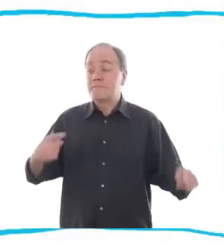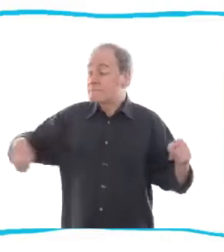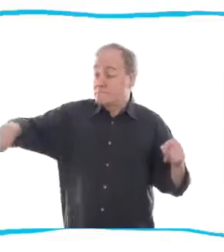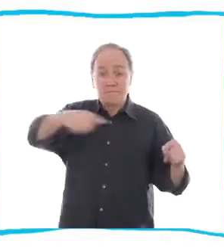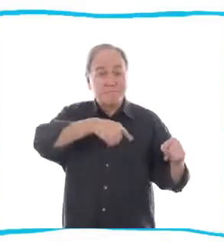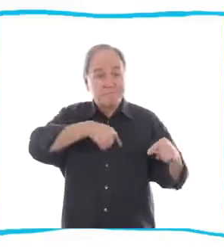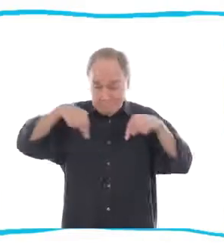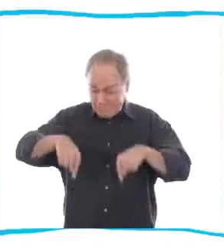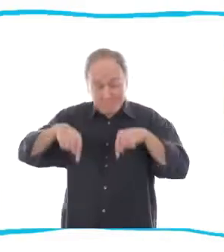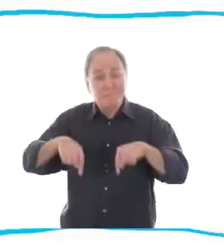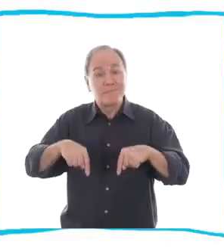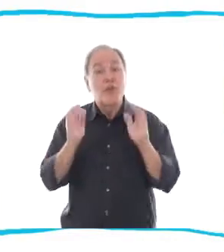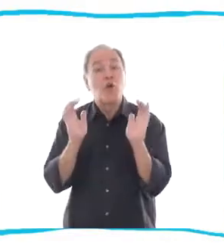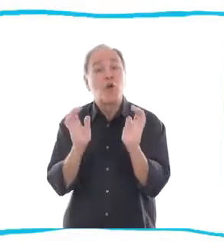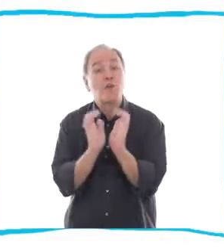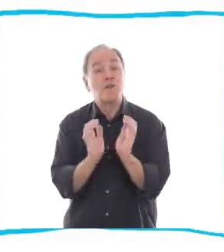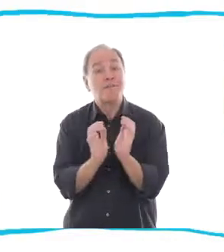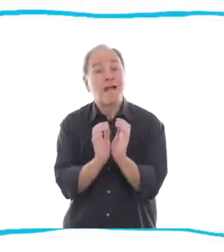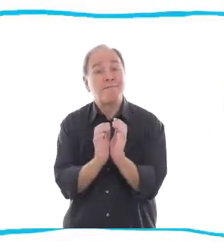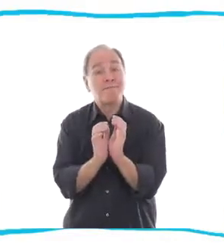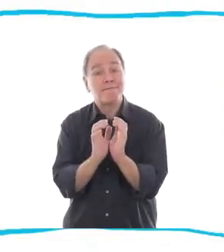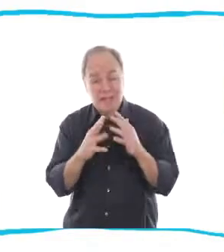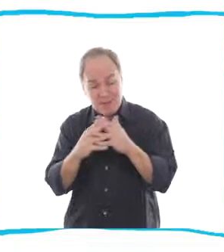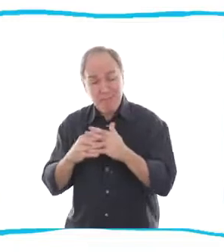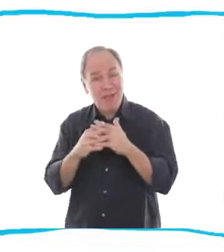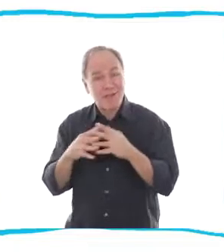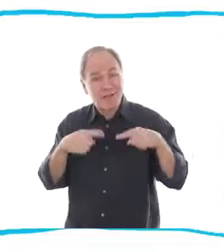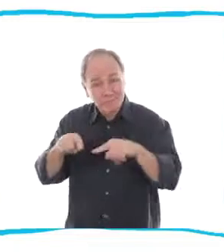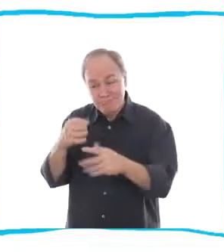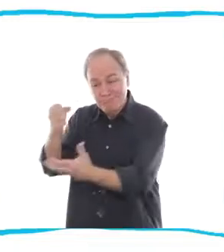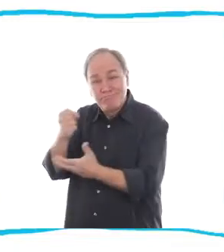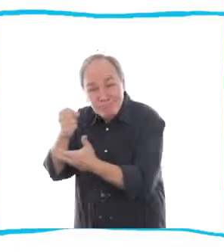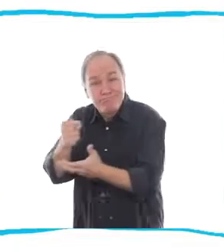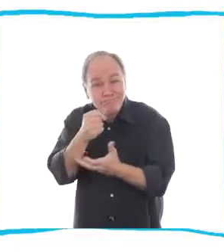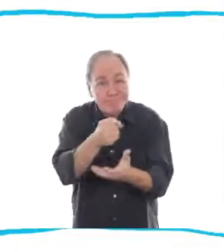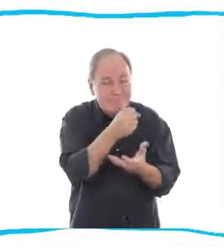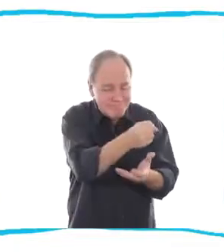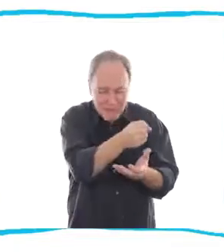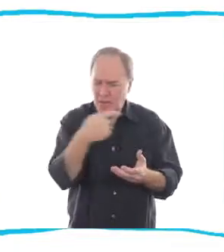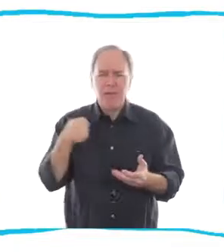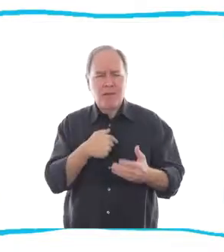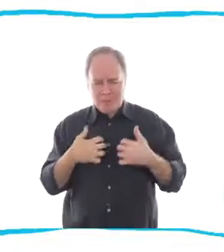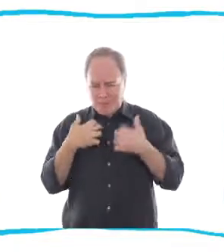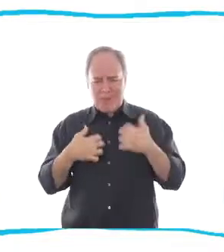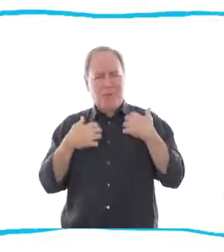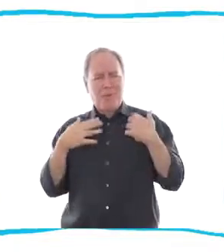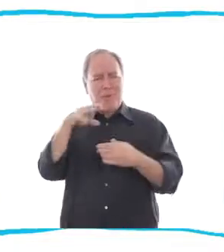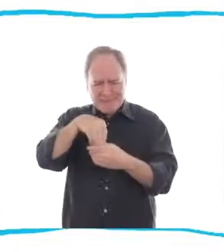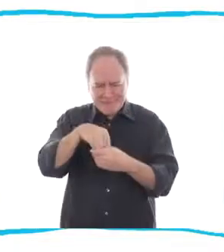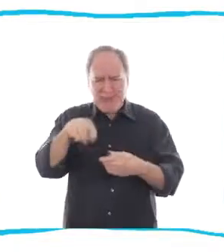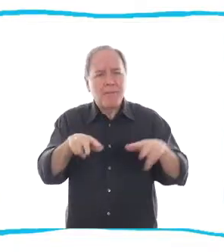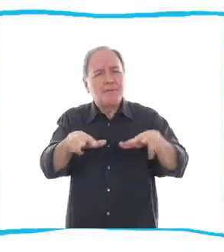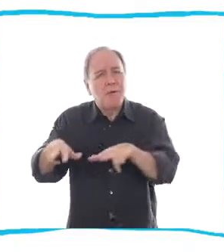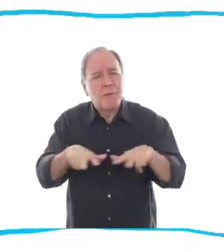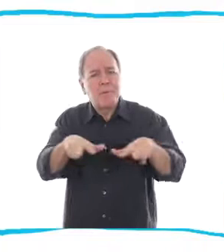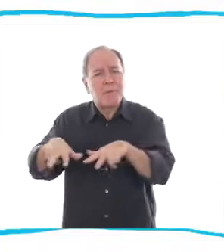All of us at the US Fund are really proud to be a collaborator in the development of this exciting new module. We really believe it's